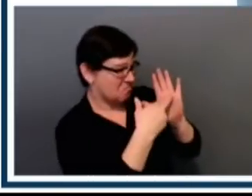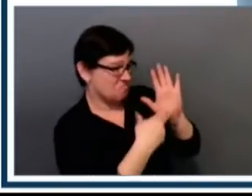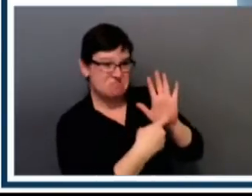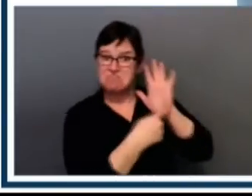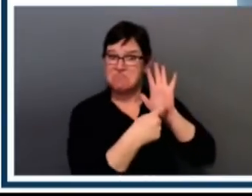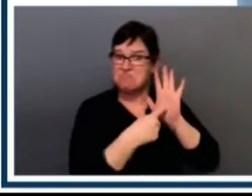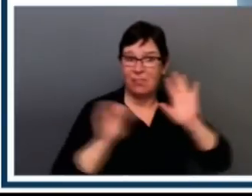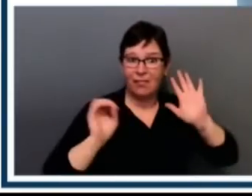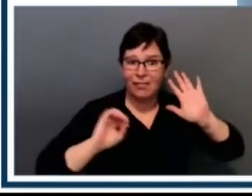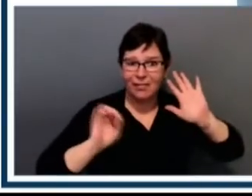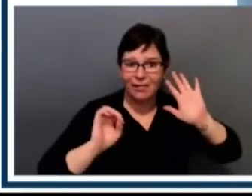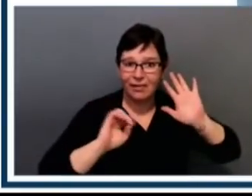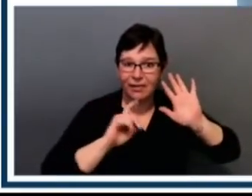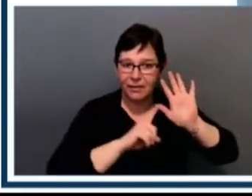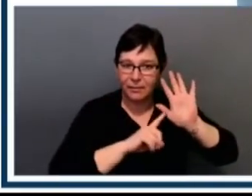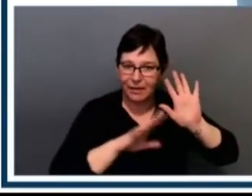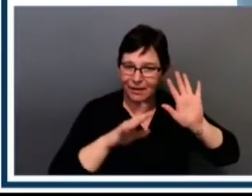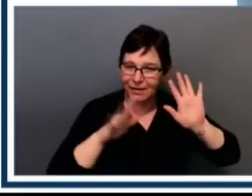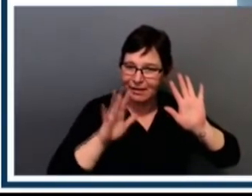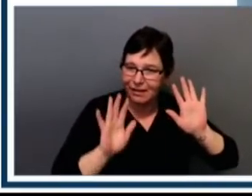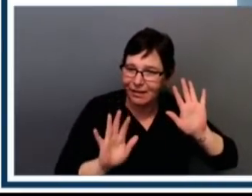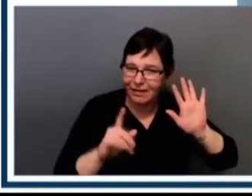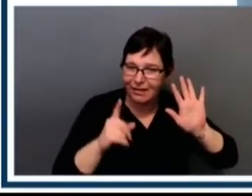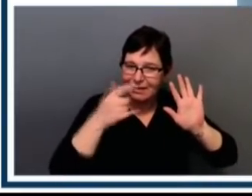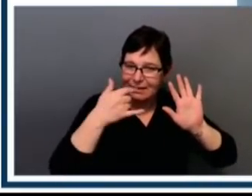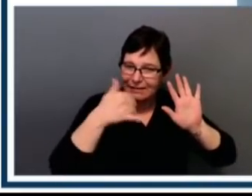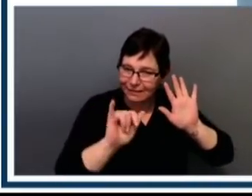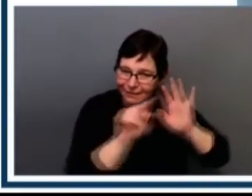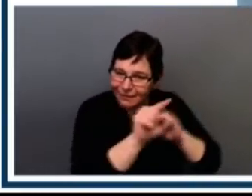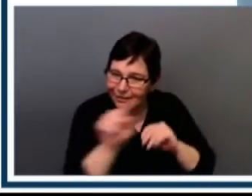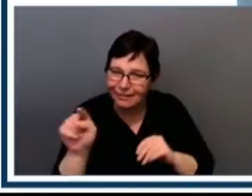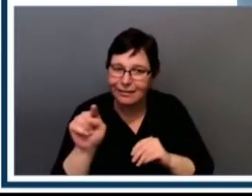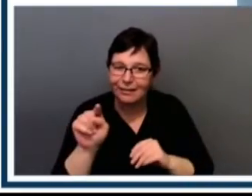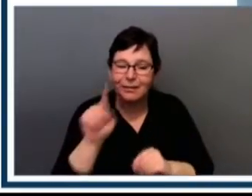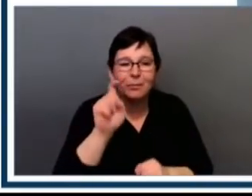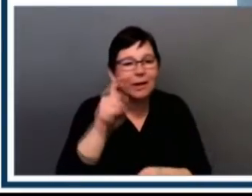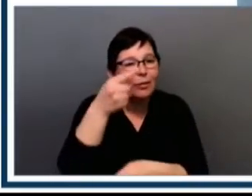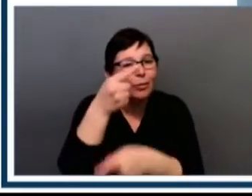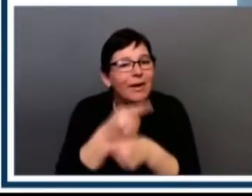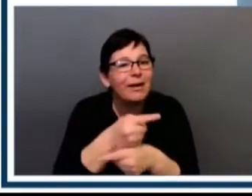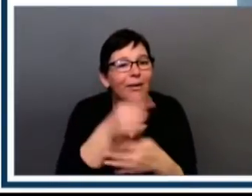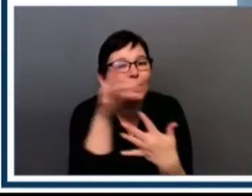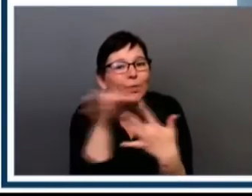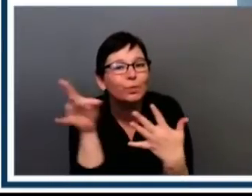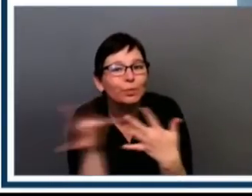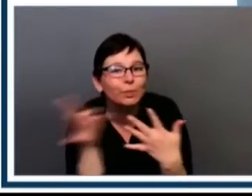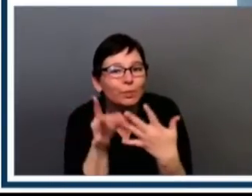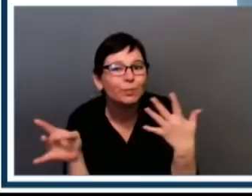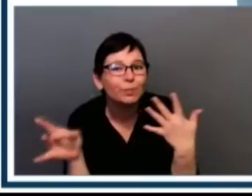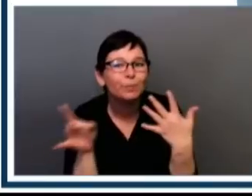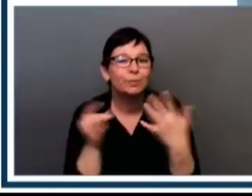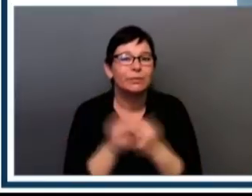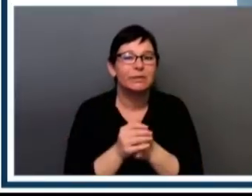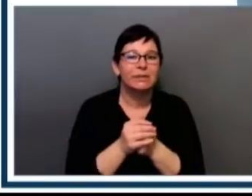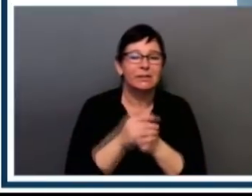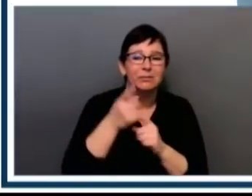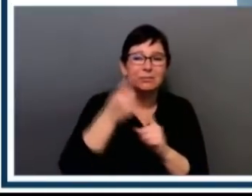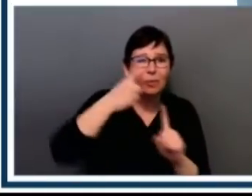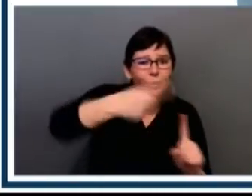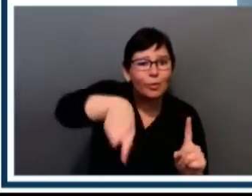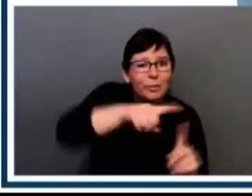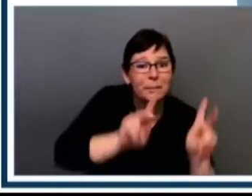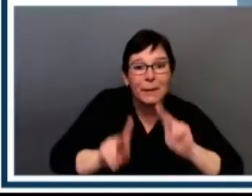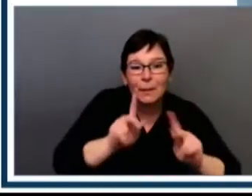to severe disease. So the impact of this actually depends a lot on how well Nova Scotians continue to